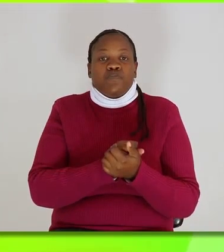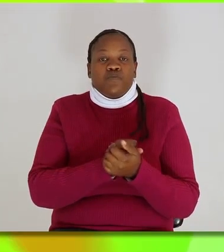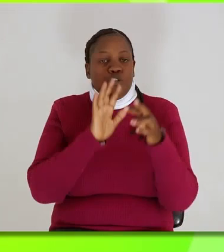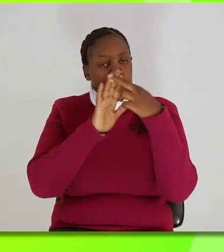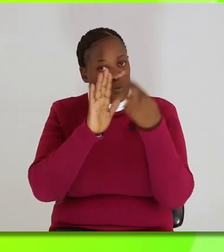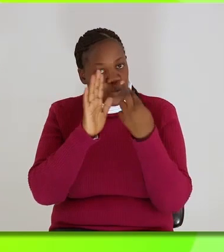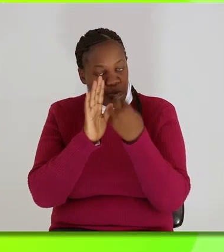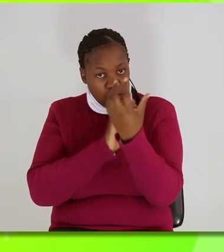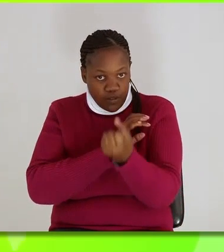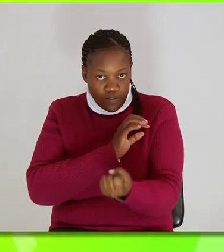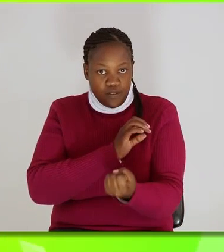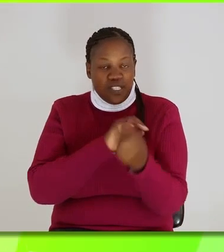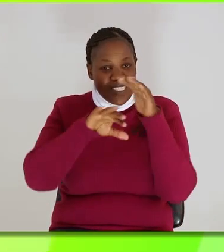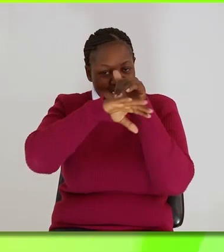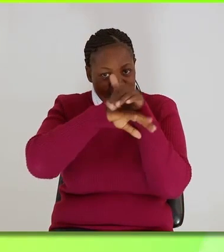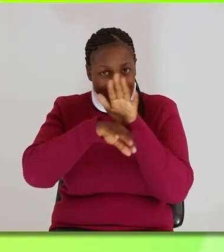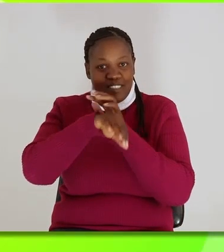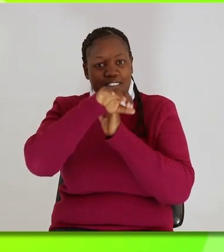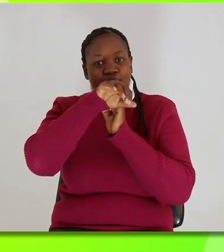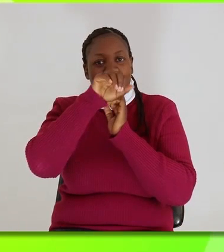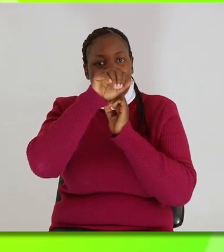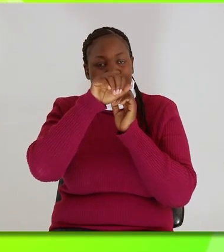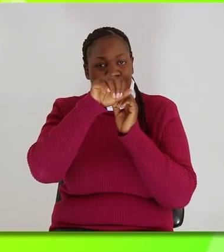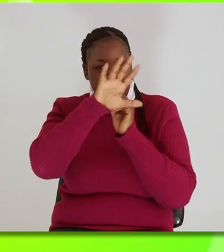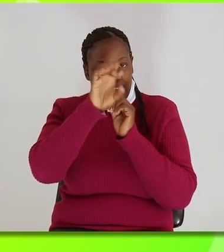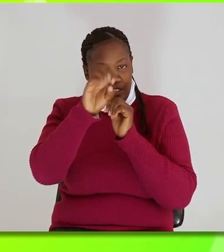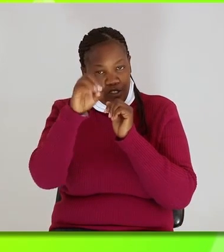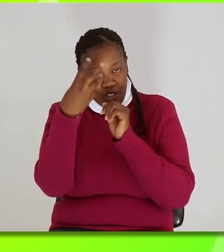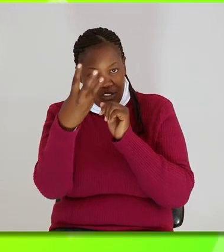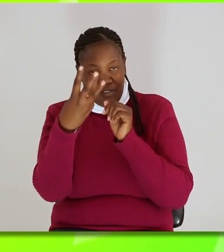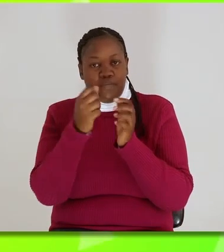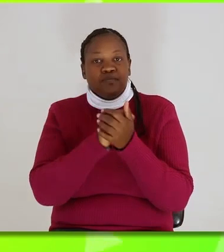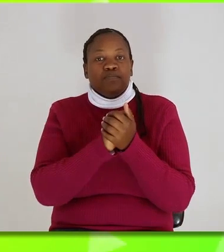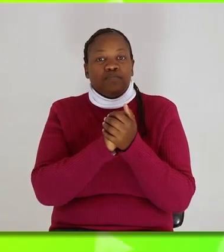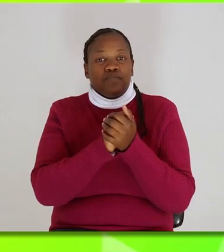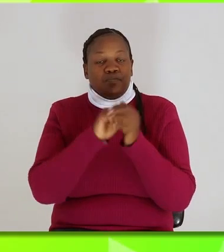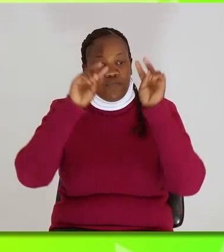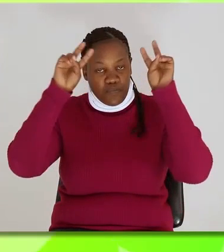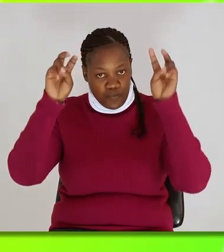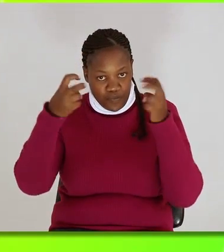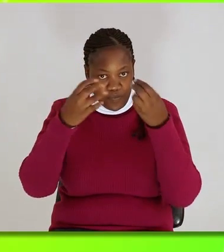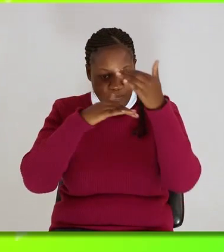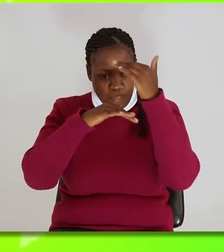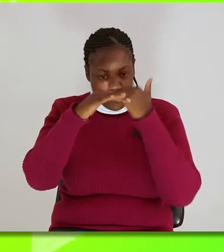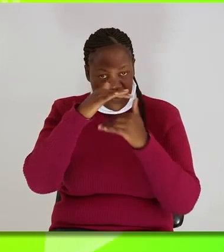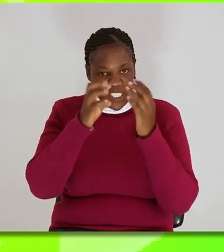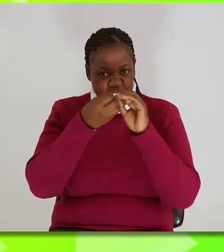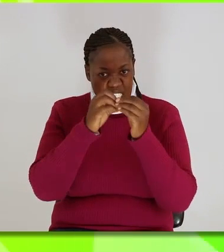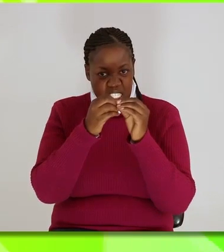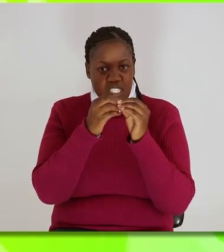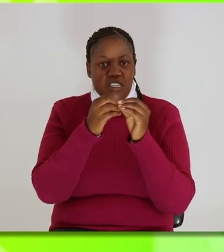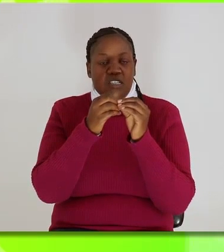number 5003. And in the message box underneath the number, type in the keyword for today's program, which